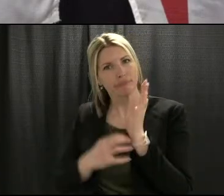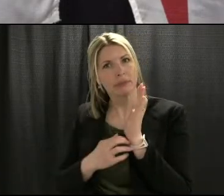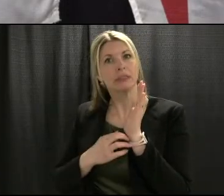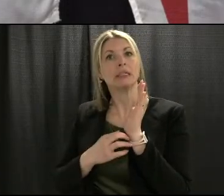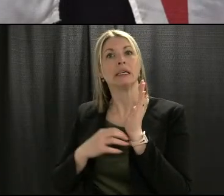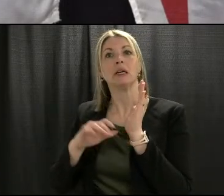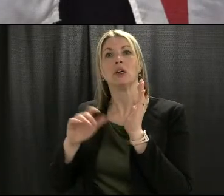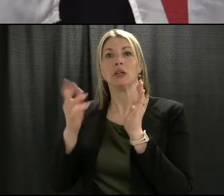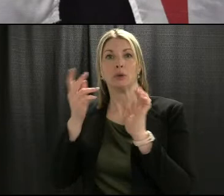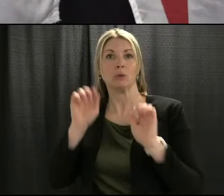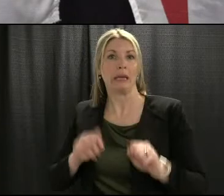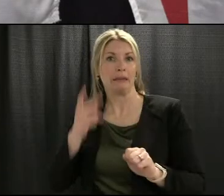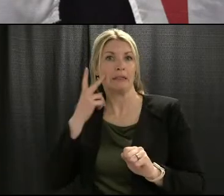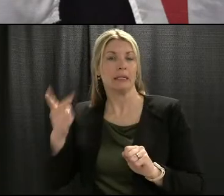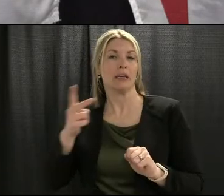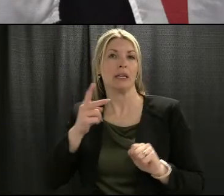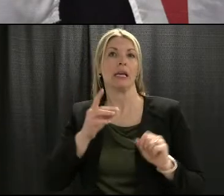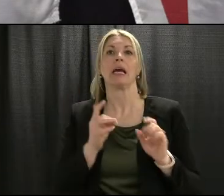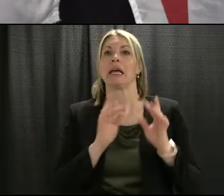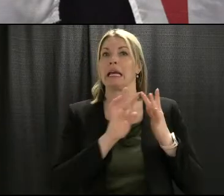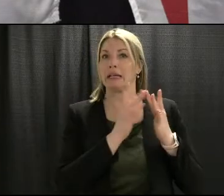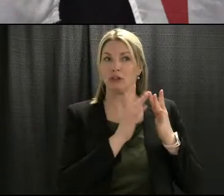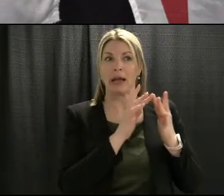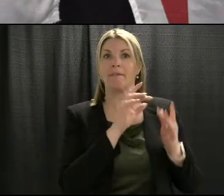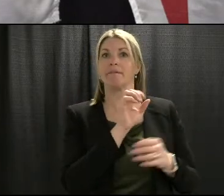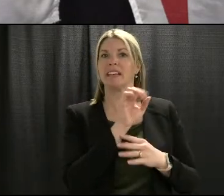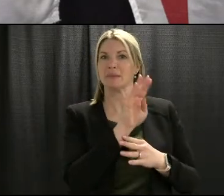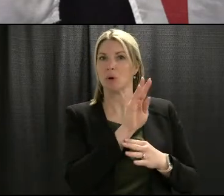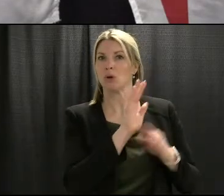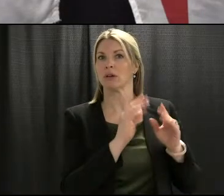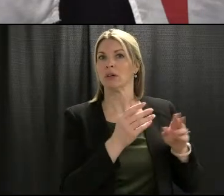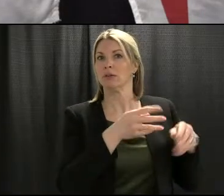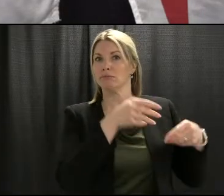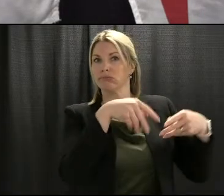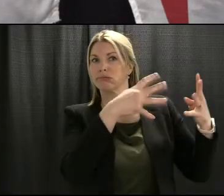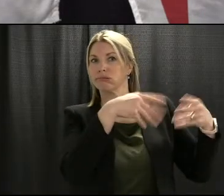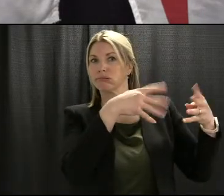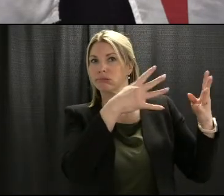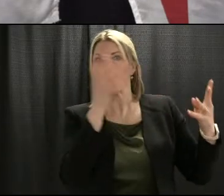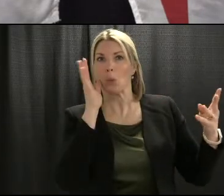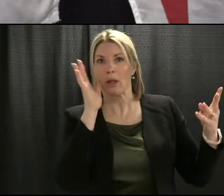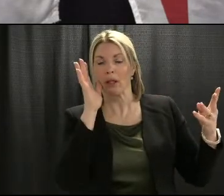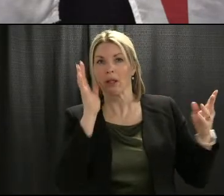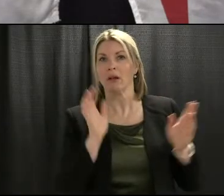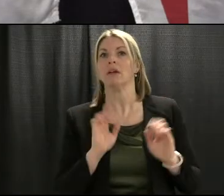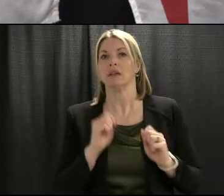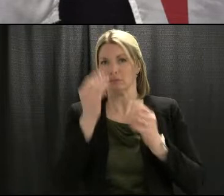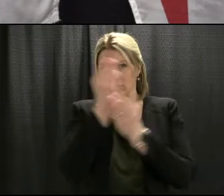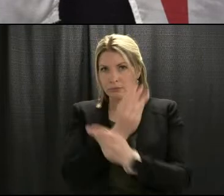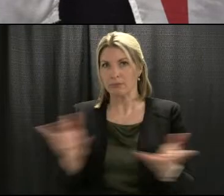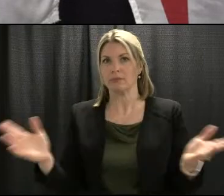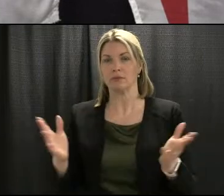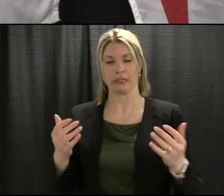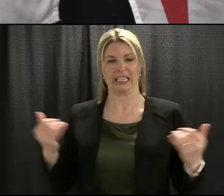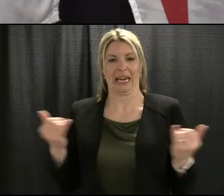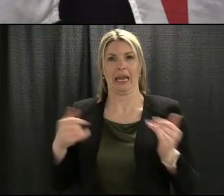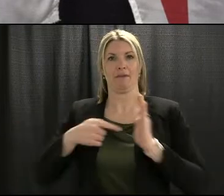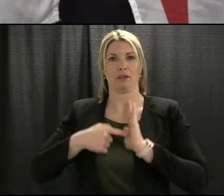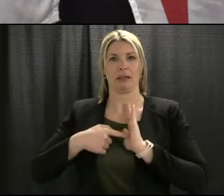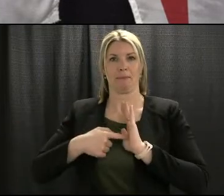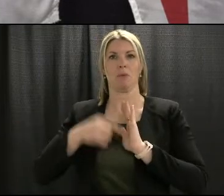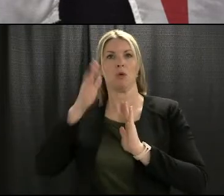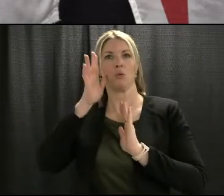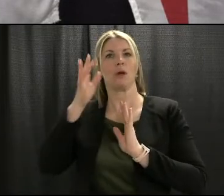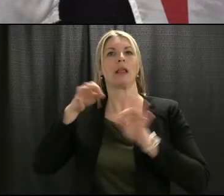healthcare action information. For example, today we will be giving you more information about the expansion of family care teams